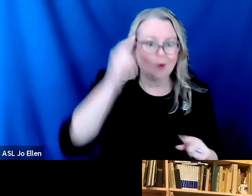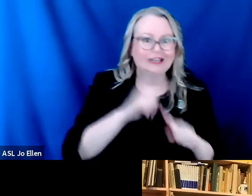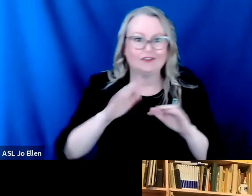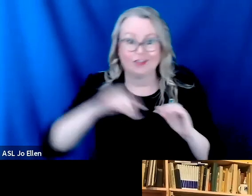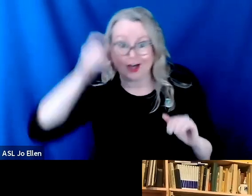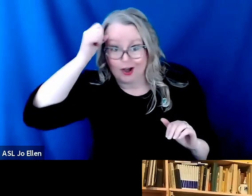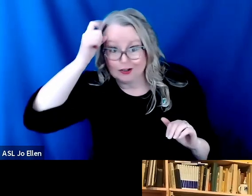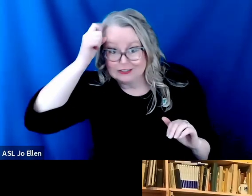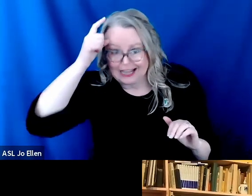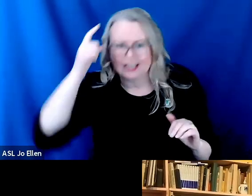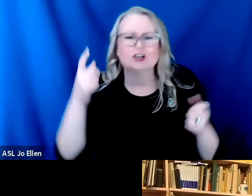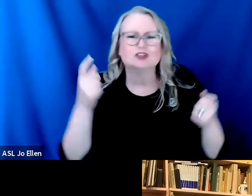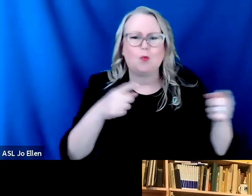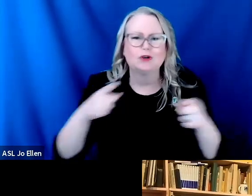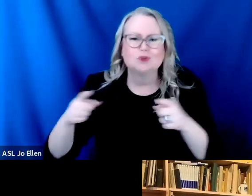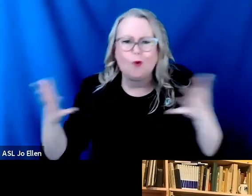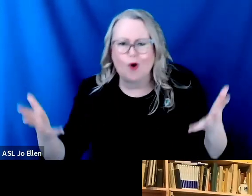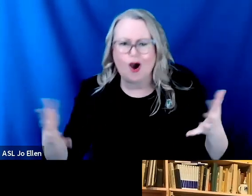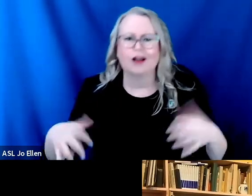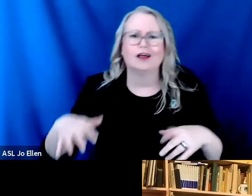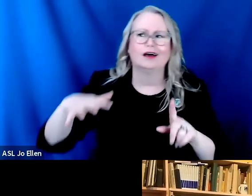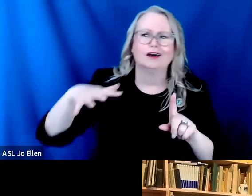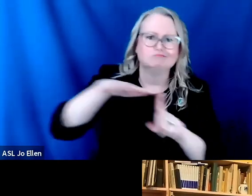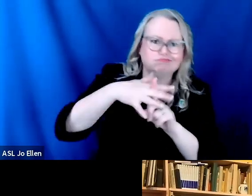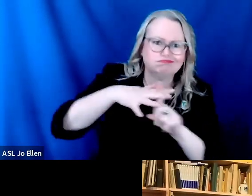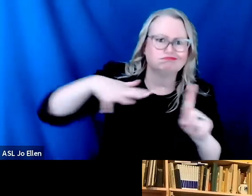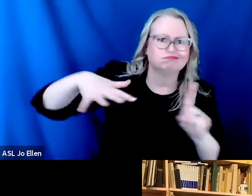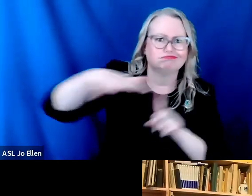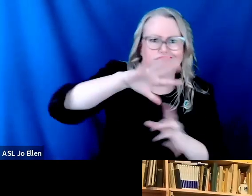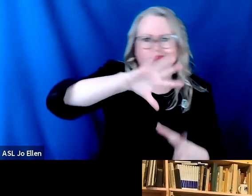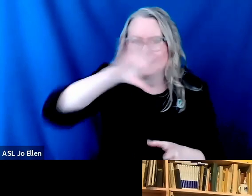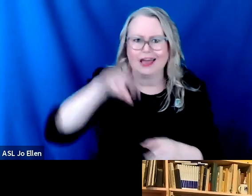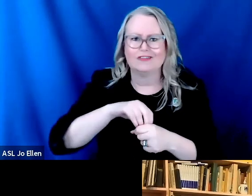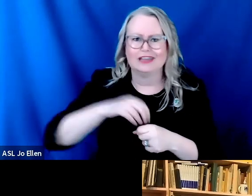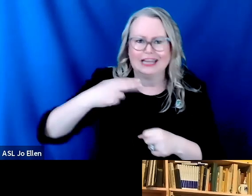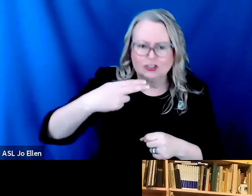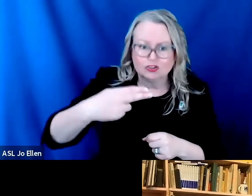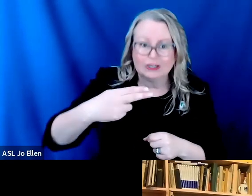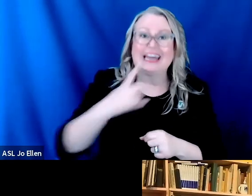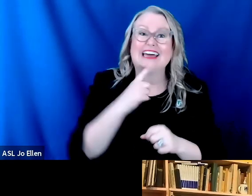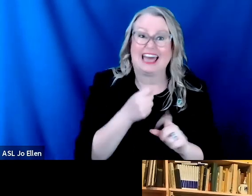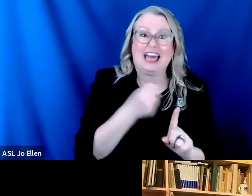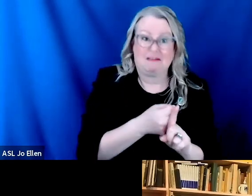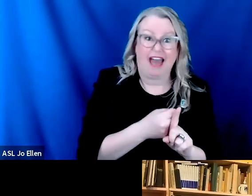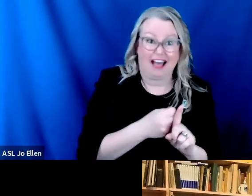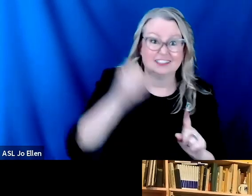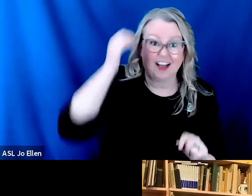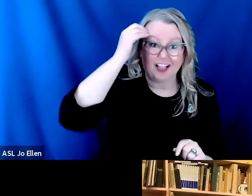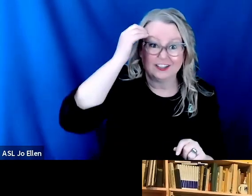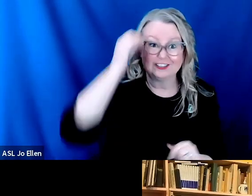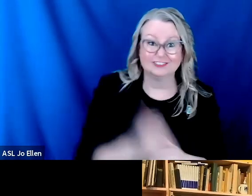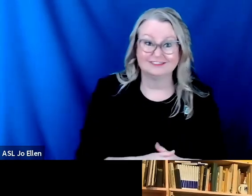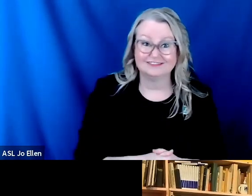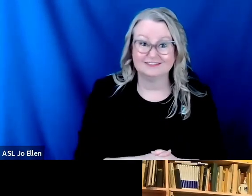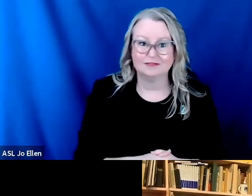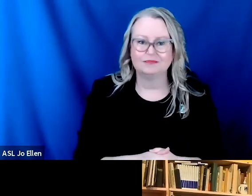teaches us that such perspective sometimes challenges the validity of the official knowledge. The arc